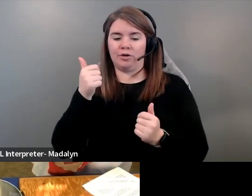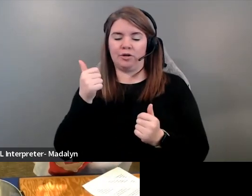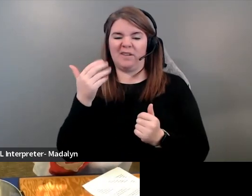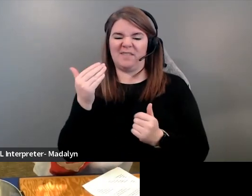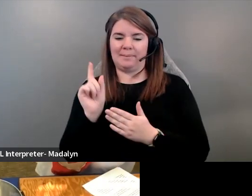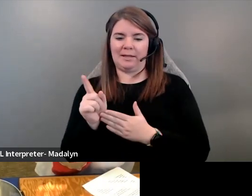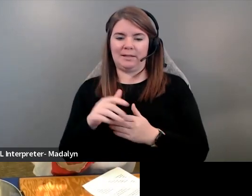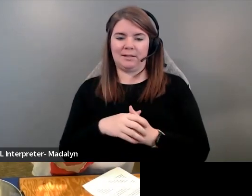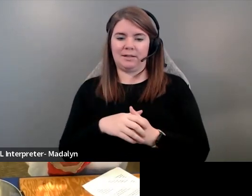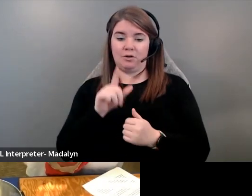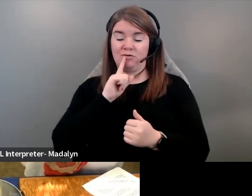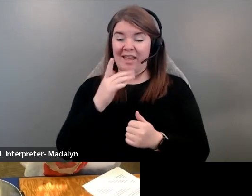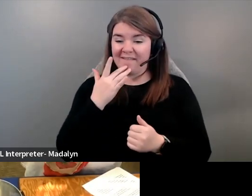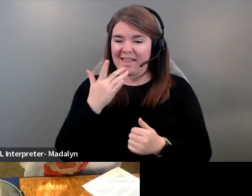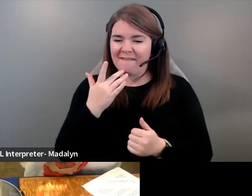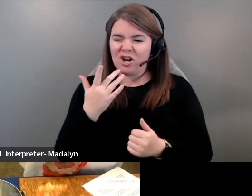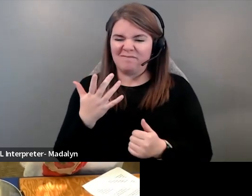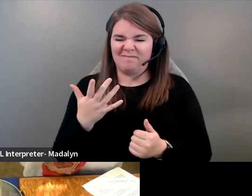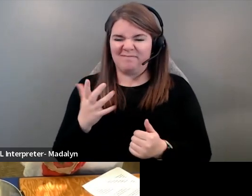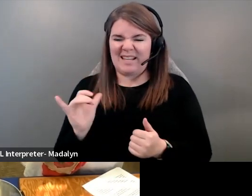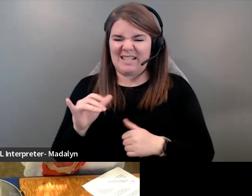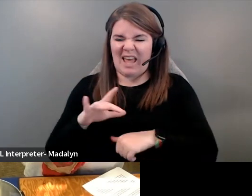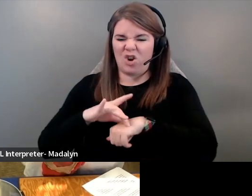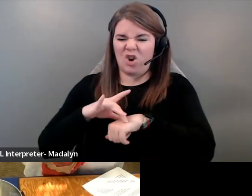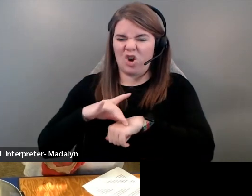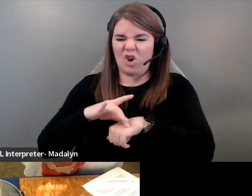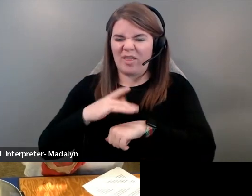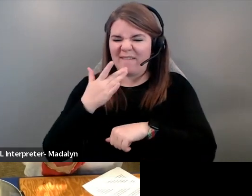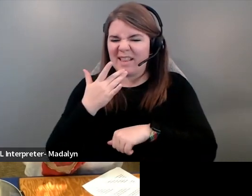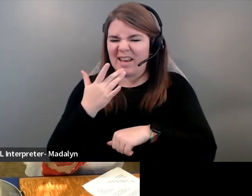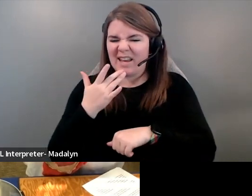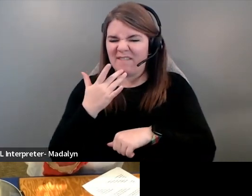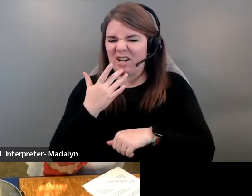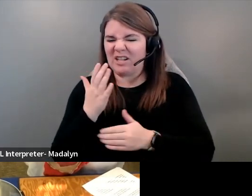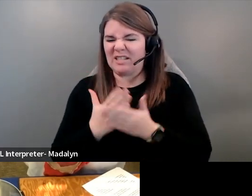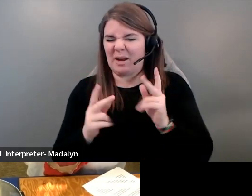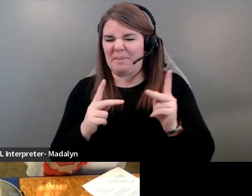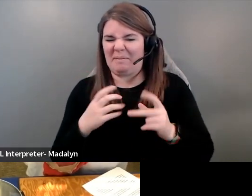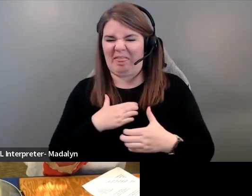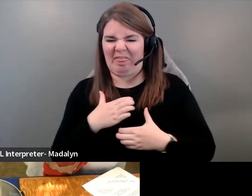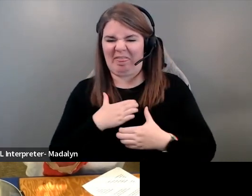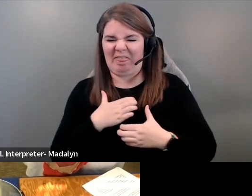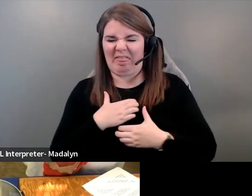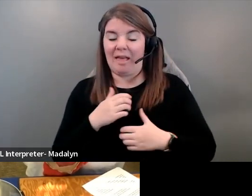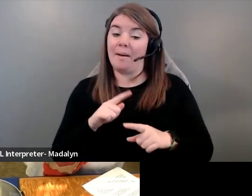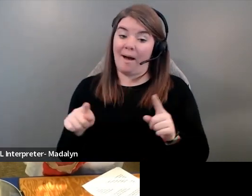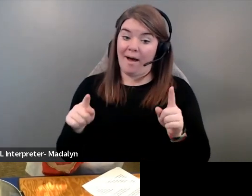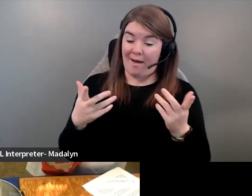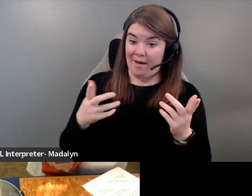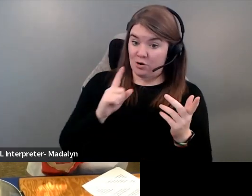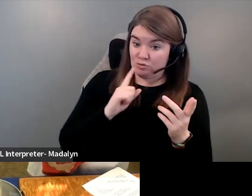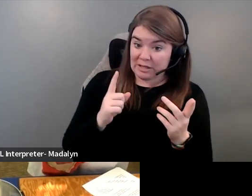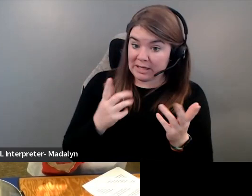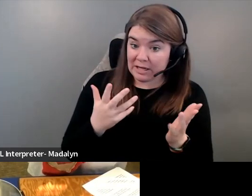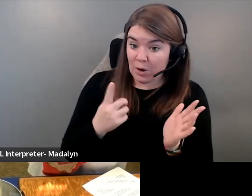a very earthy flavor. That's probably the biggest complaint I get from people, is that they're kind of earthy tasting. But the best thing you can learn about lentils